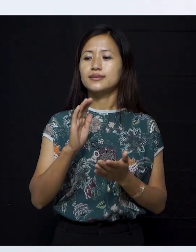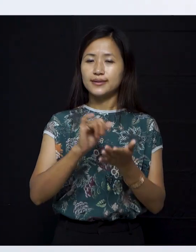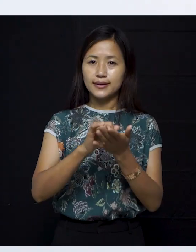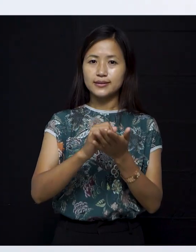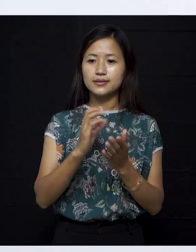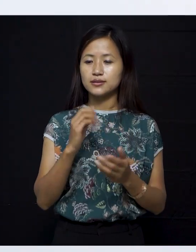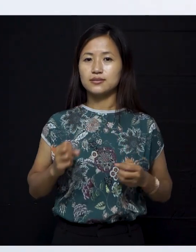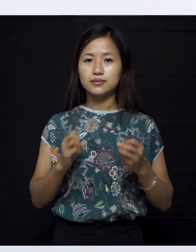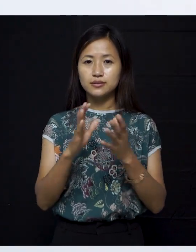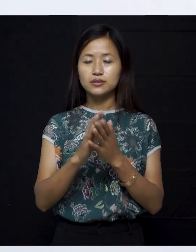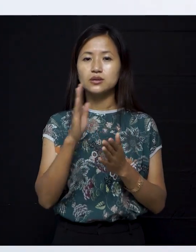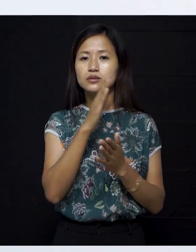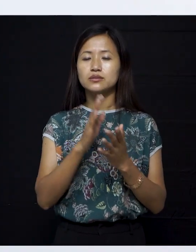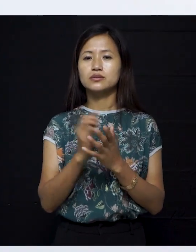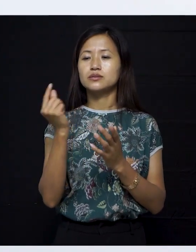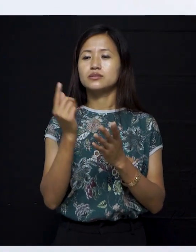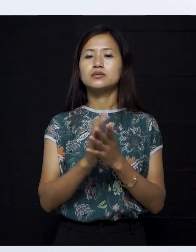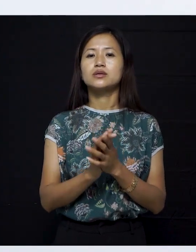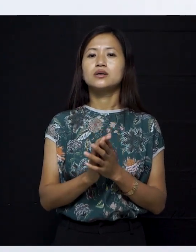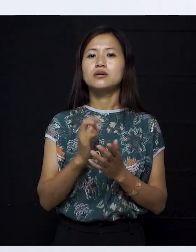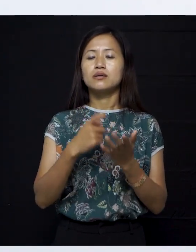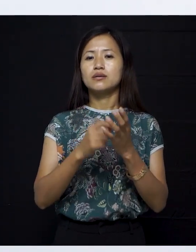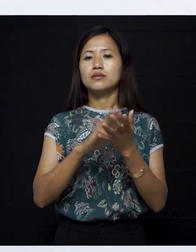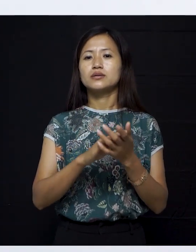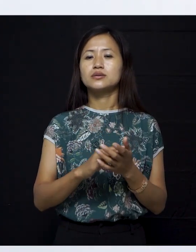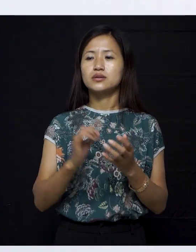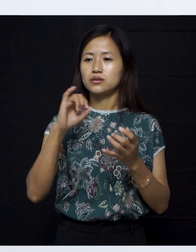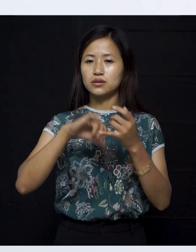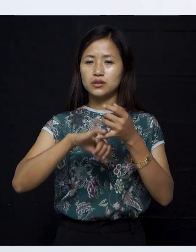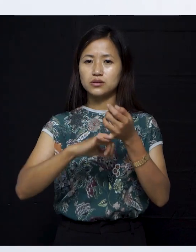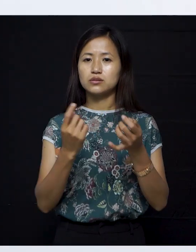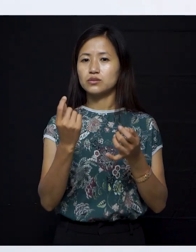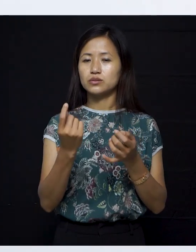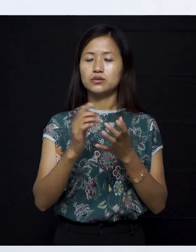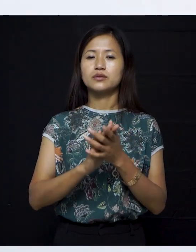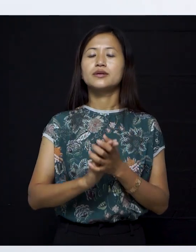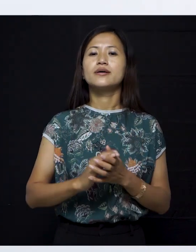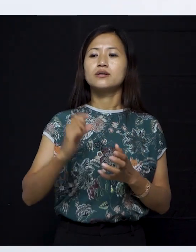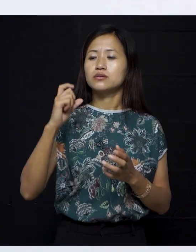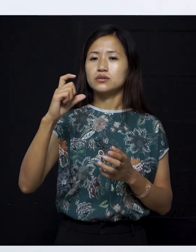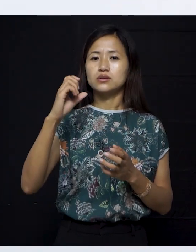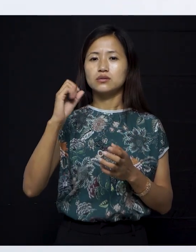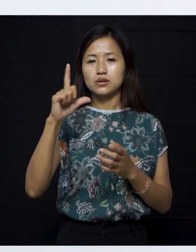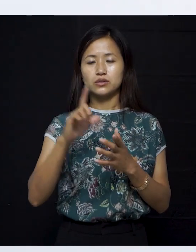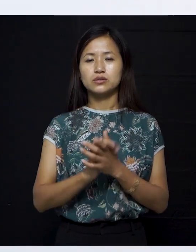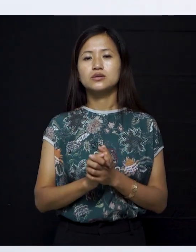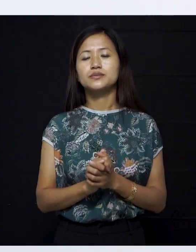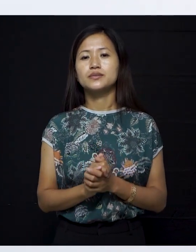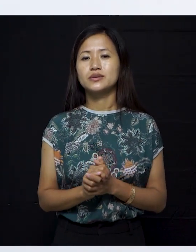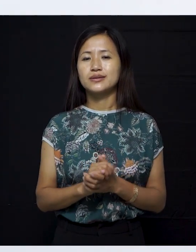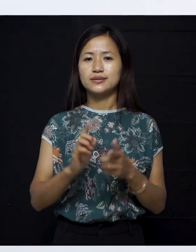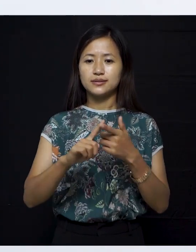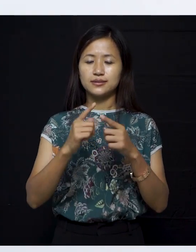by A.R. Rahman is the subordinate clause there. He can just say Debu likes music, right? But